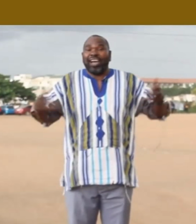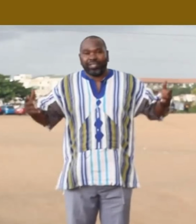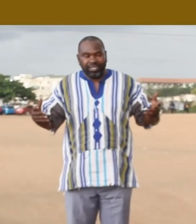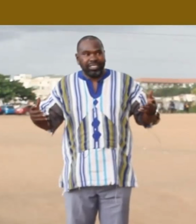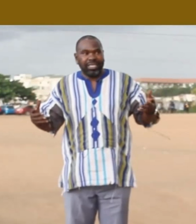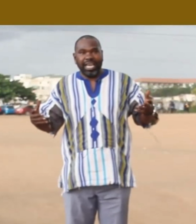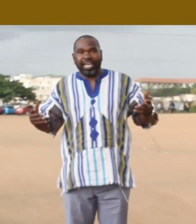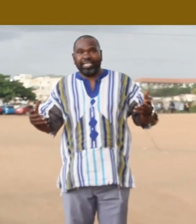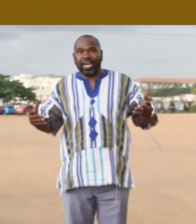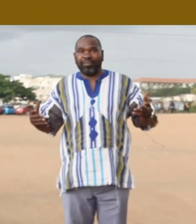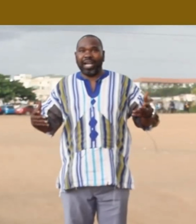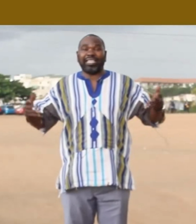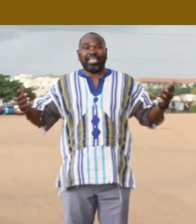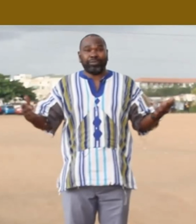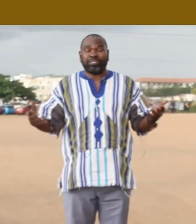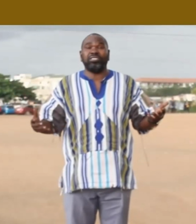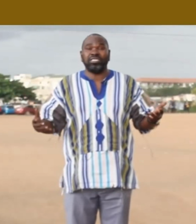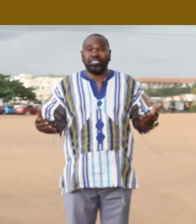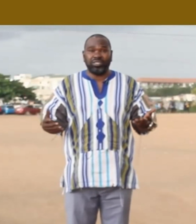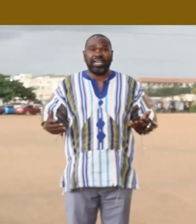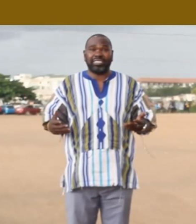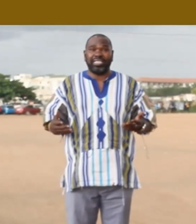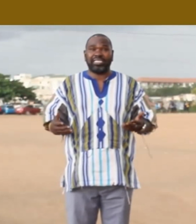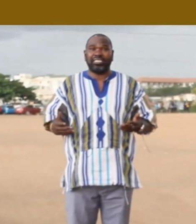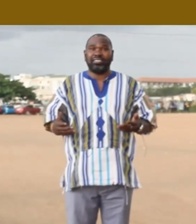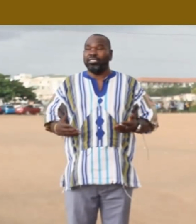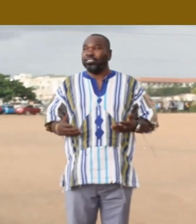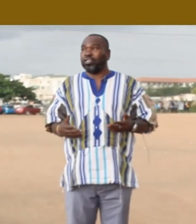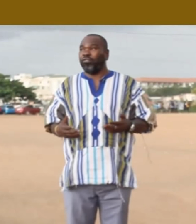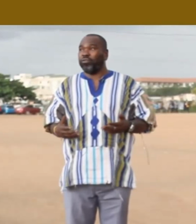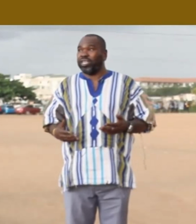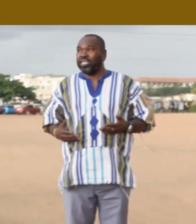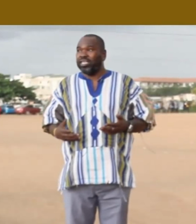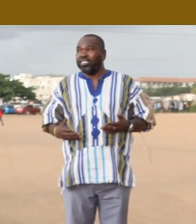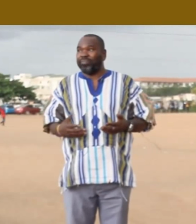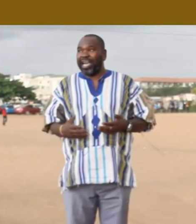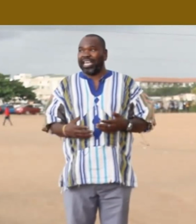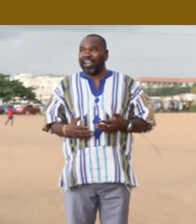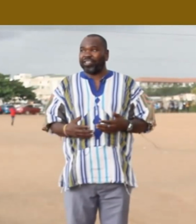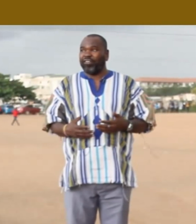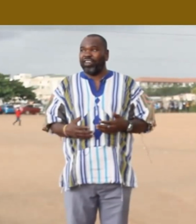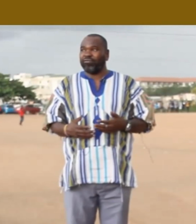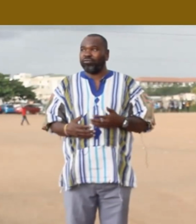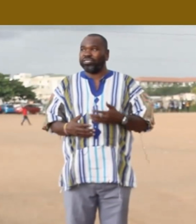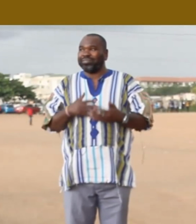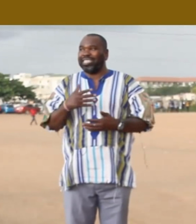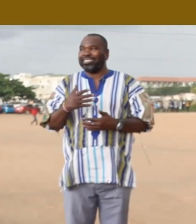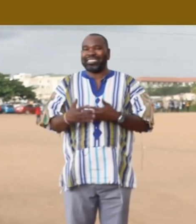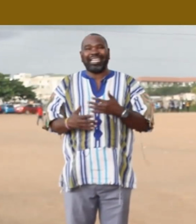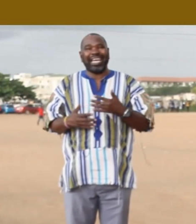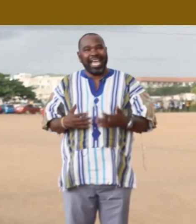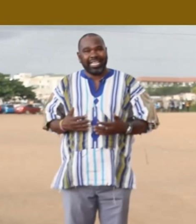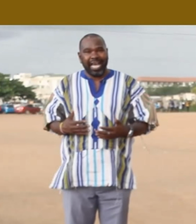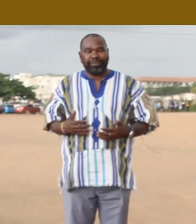in 2018. So for me, the Back to Africa Festival was something that just kind of had to happen. Most people know that